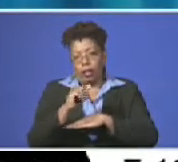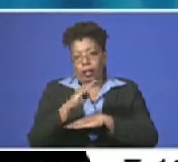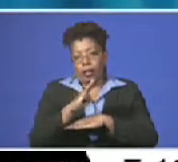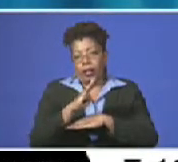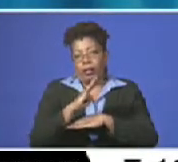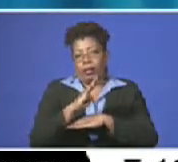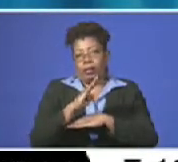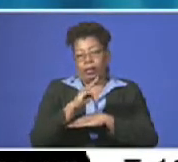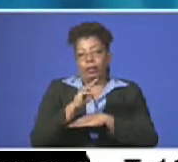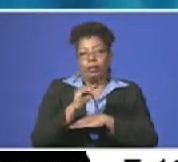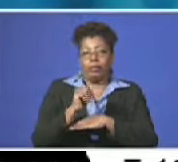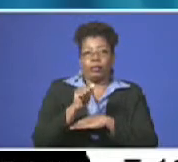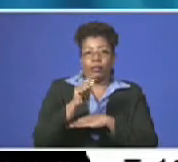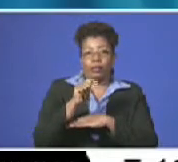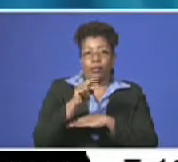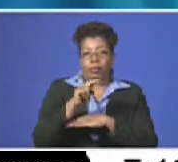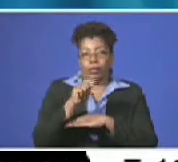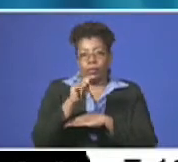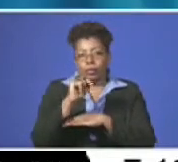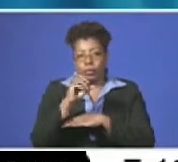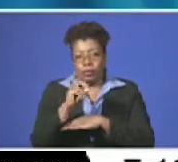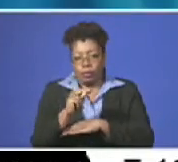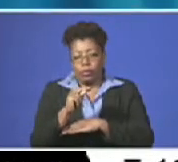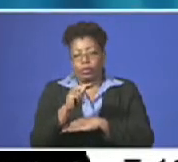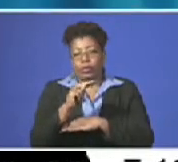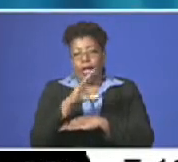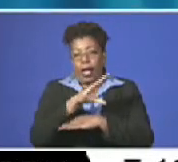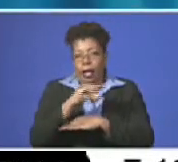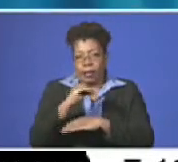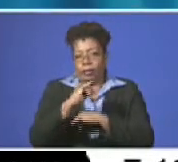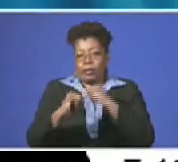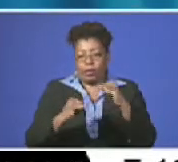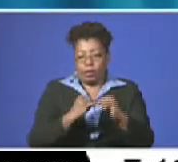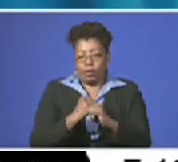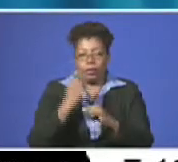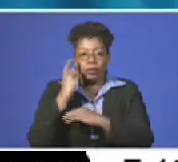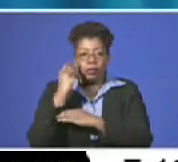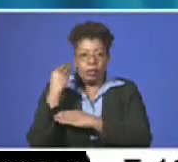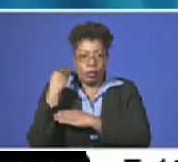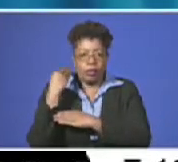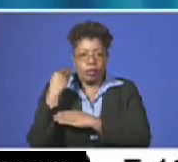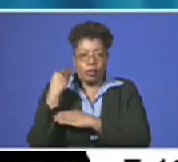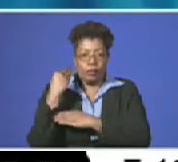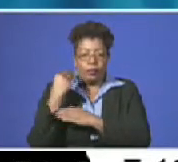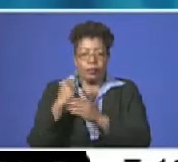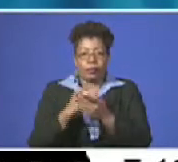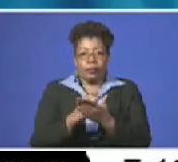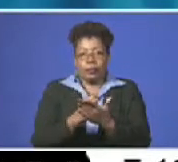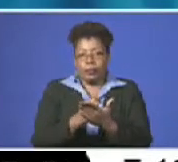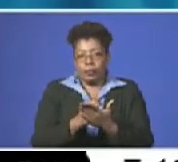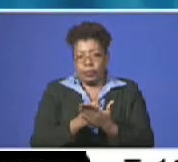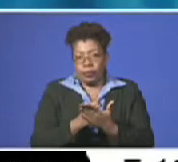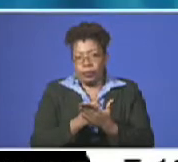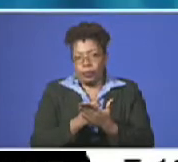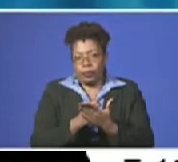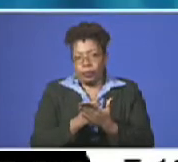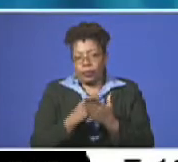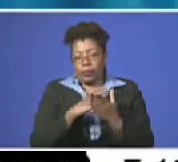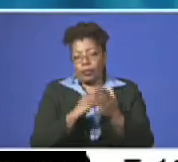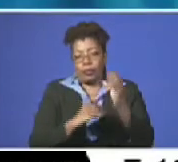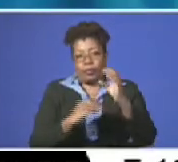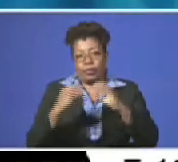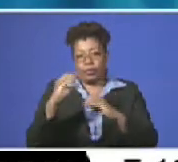domestic arbitration, as well as international and domestic mediation and